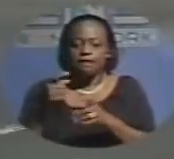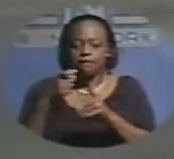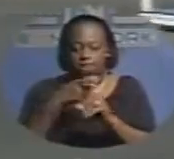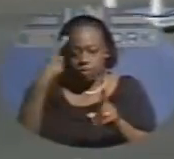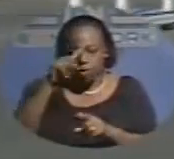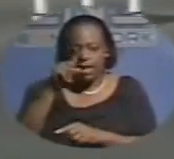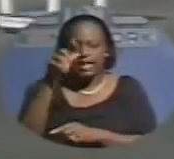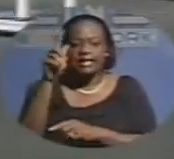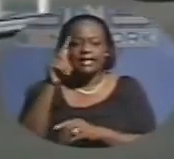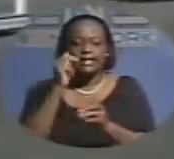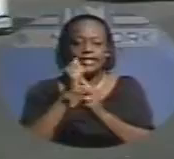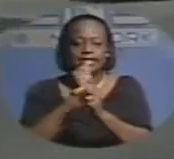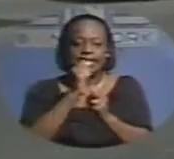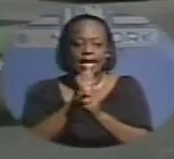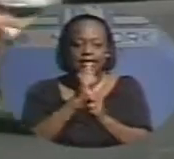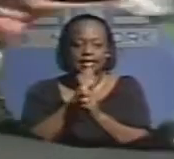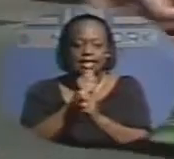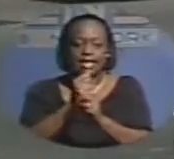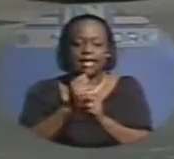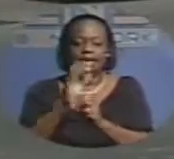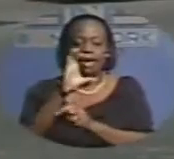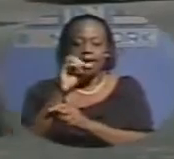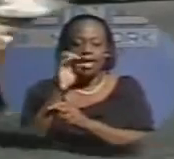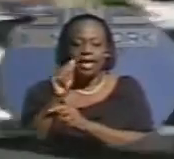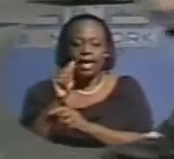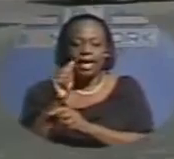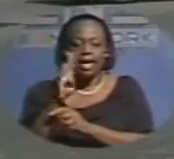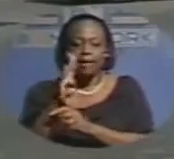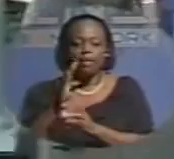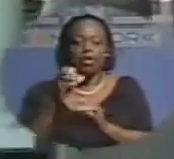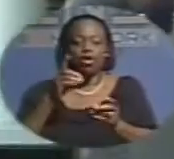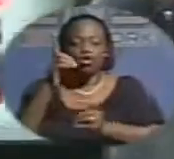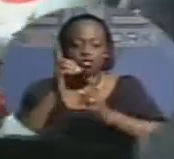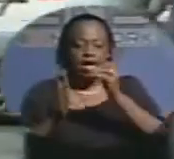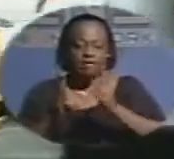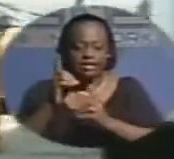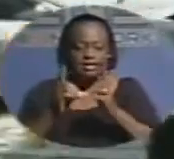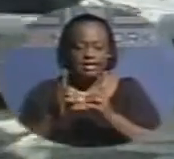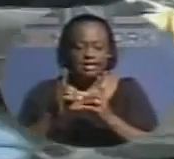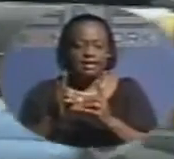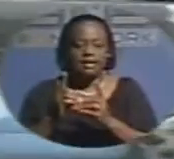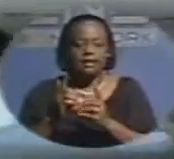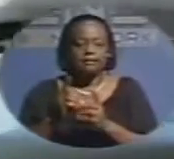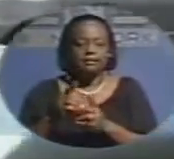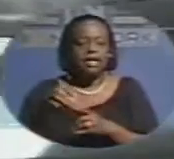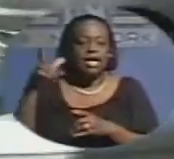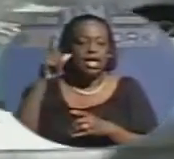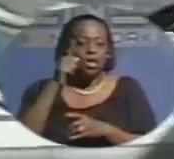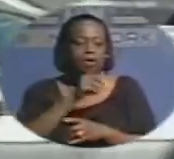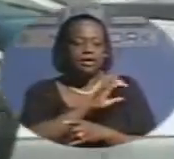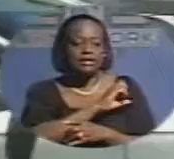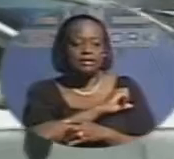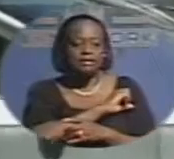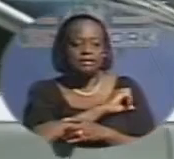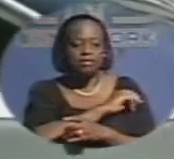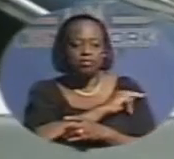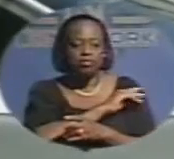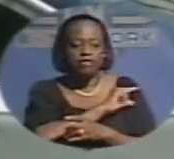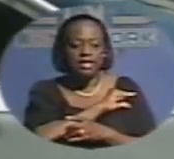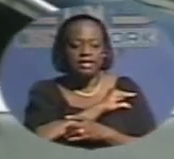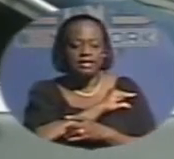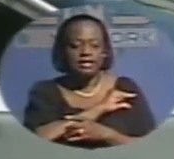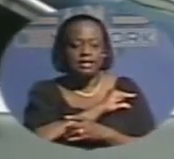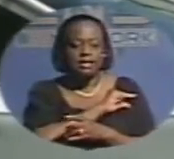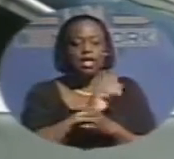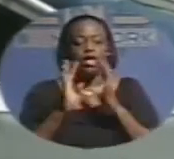Taxi Cab Union, Leon Griffin, says he is deeply concerned about the impact parking issues in the downtown area are having on the daily income